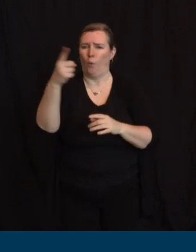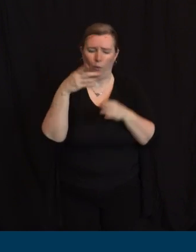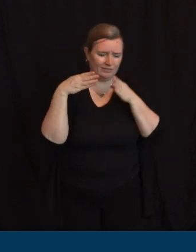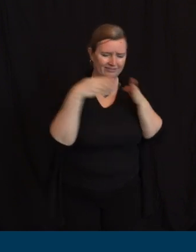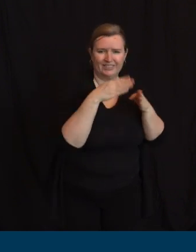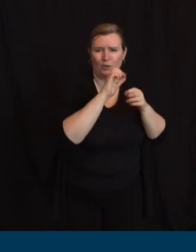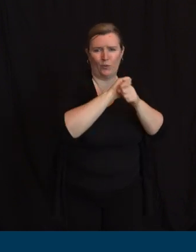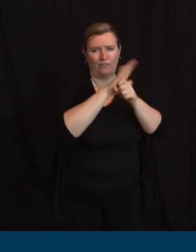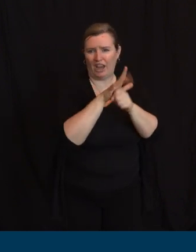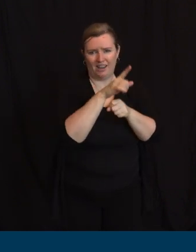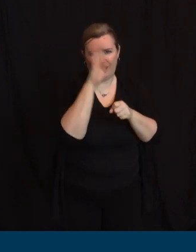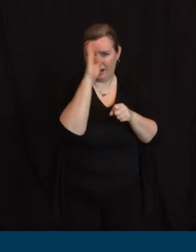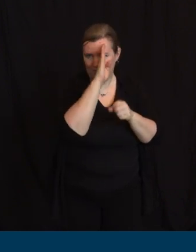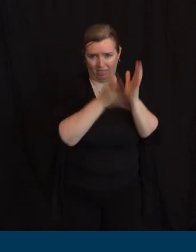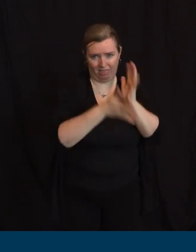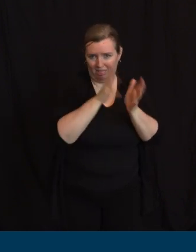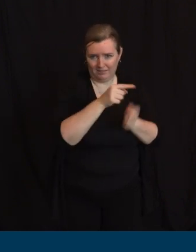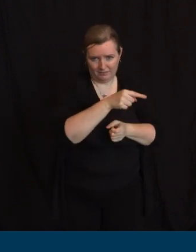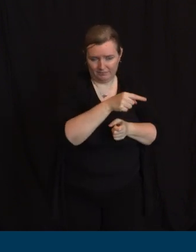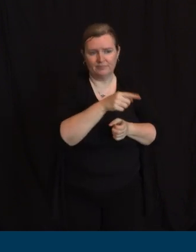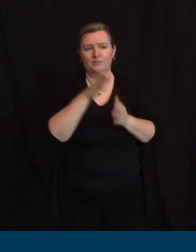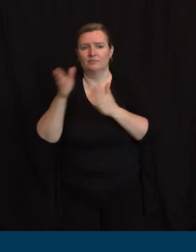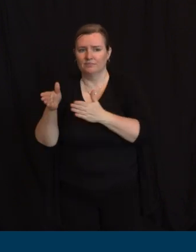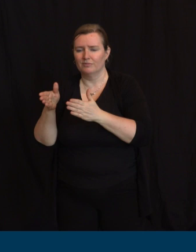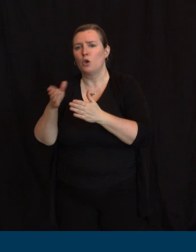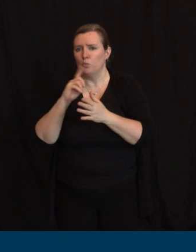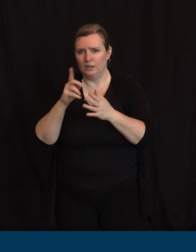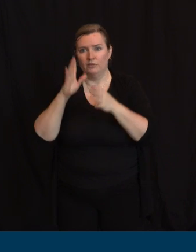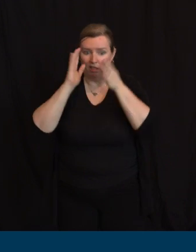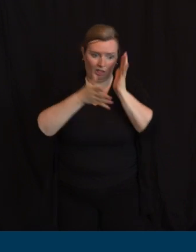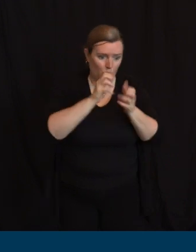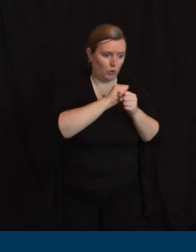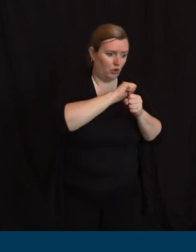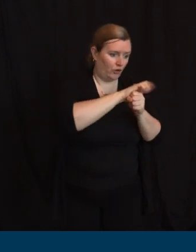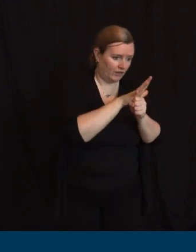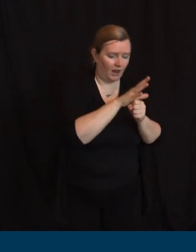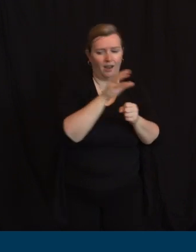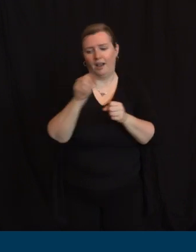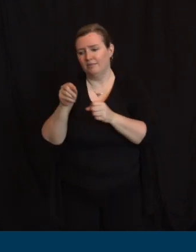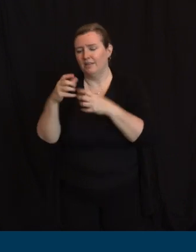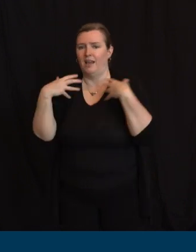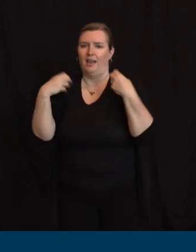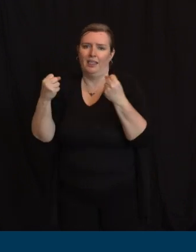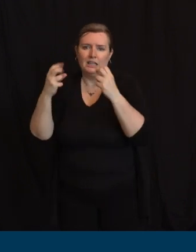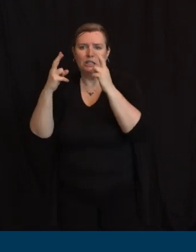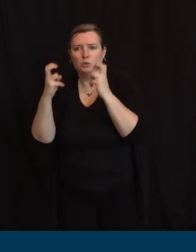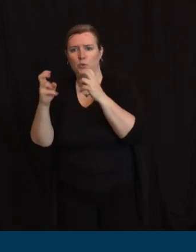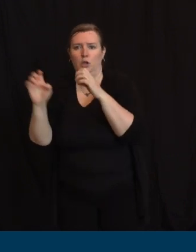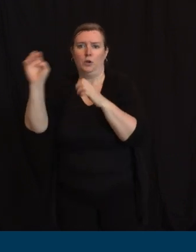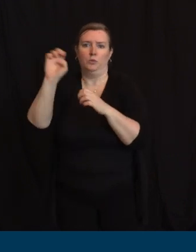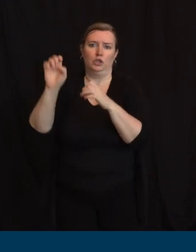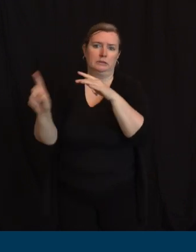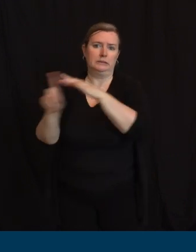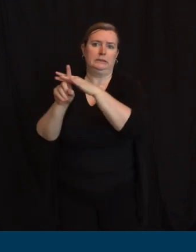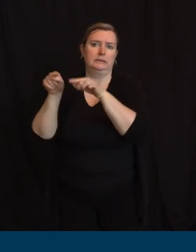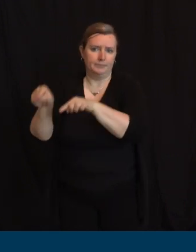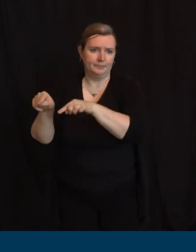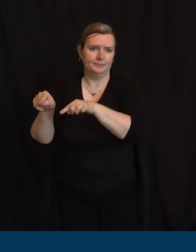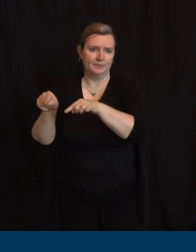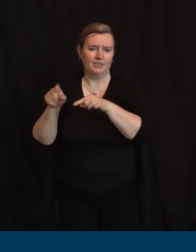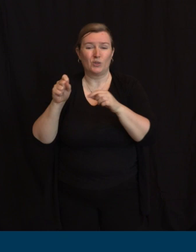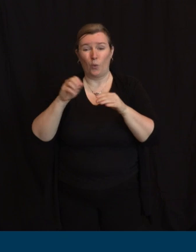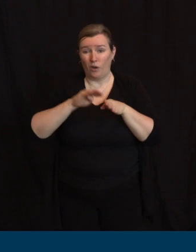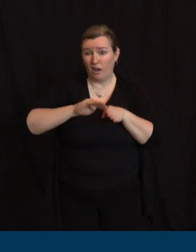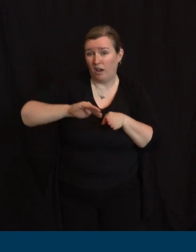at both for sure. I think, I don't want to speak out of turn, things are flattening a bit. That's what I'm hearing from the CEOs. Things are a little